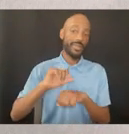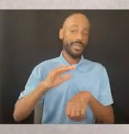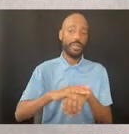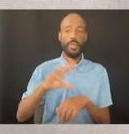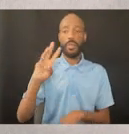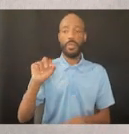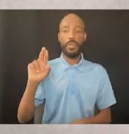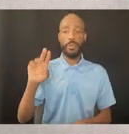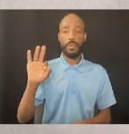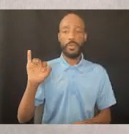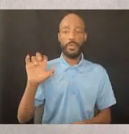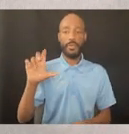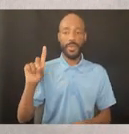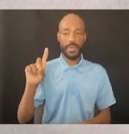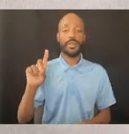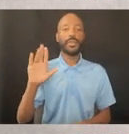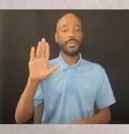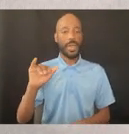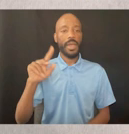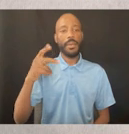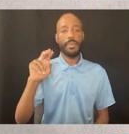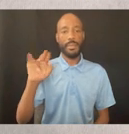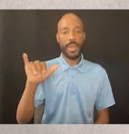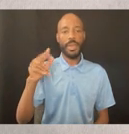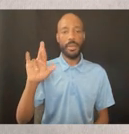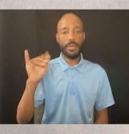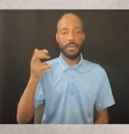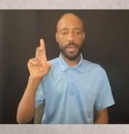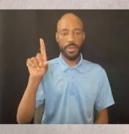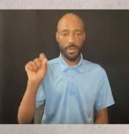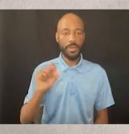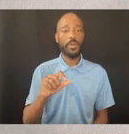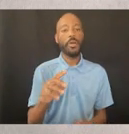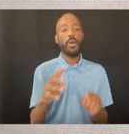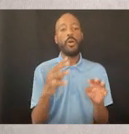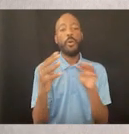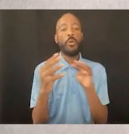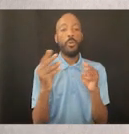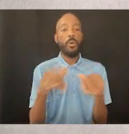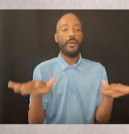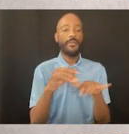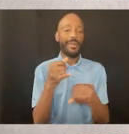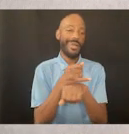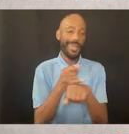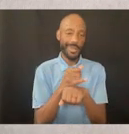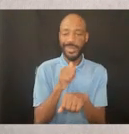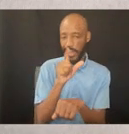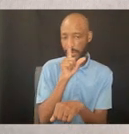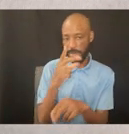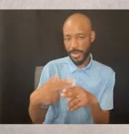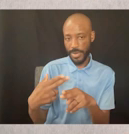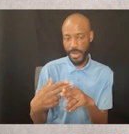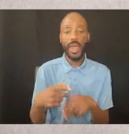Penny Richards. Warfield Island, not its real name, is a small island which has declared itself to be